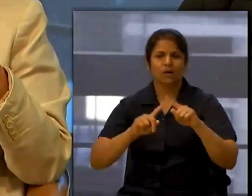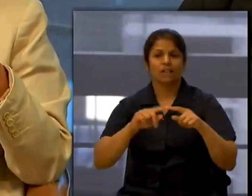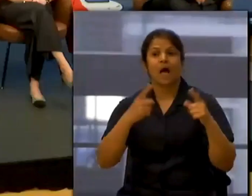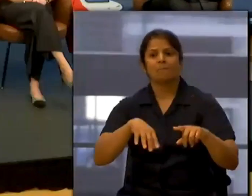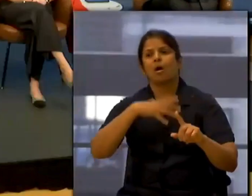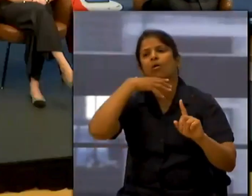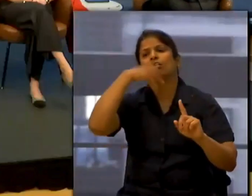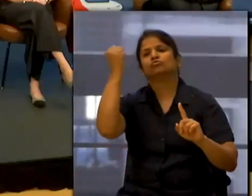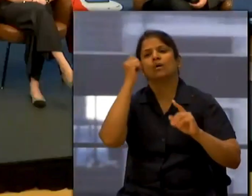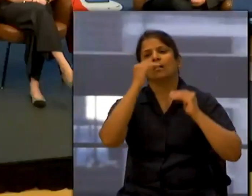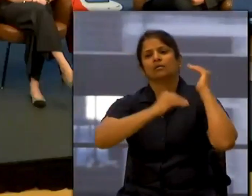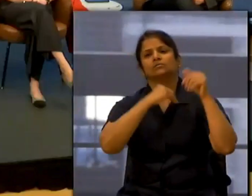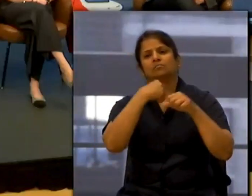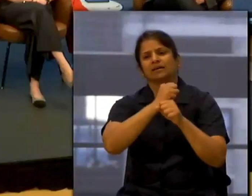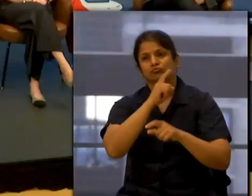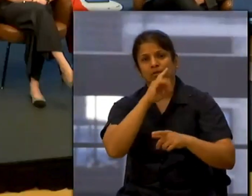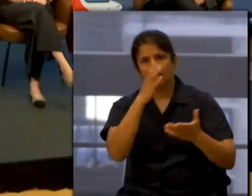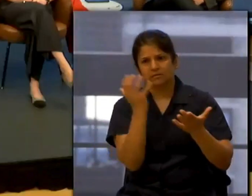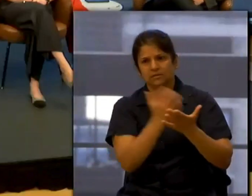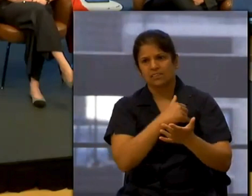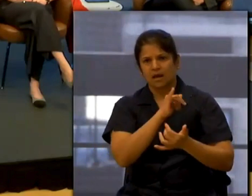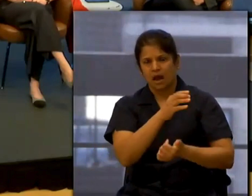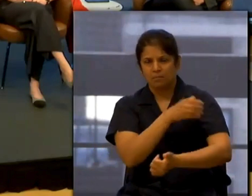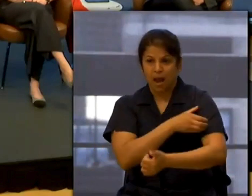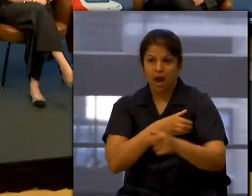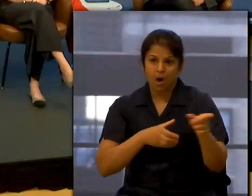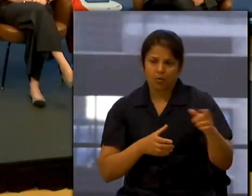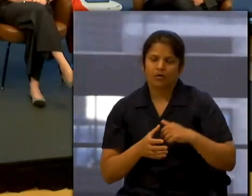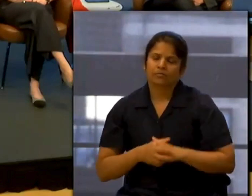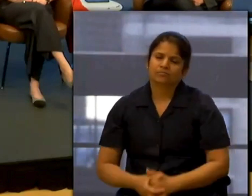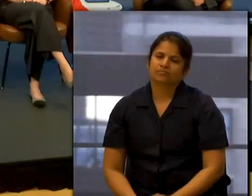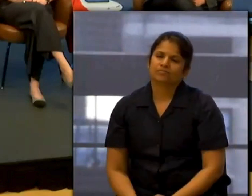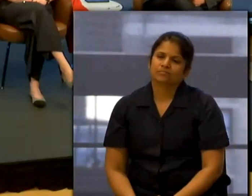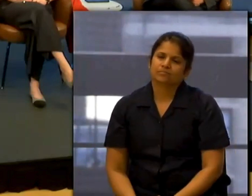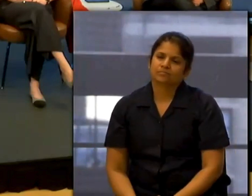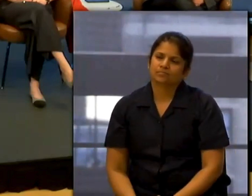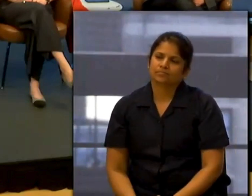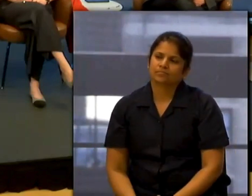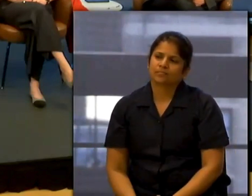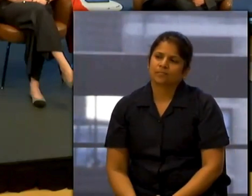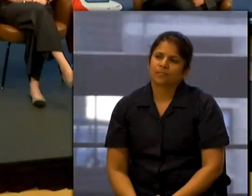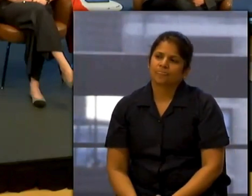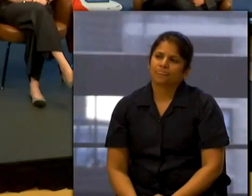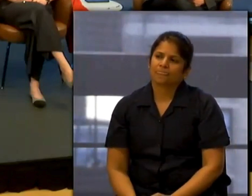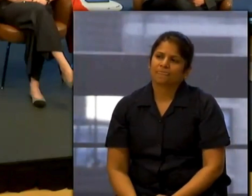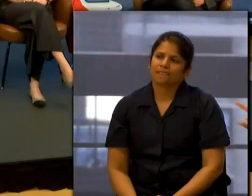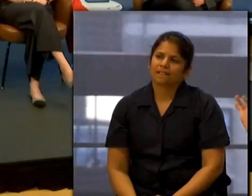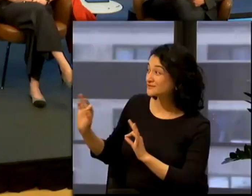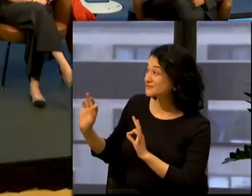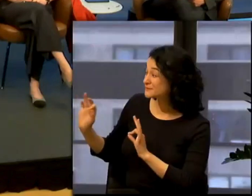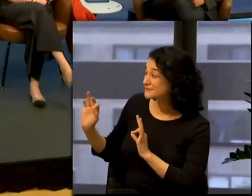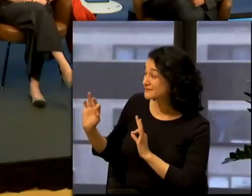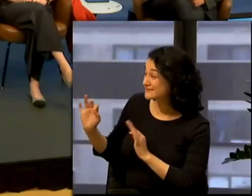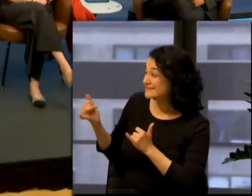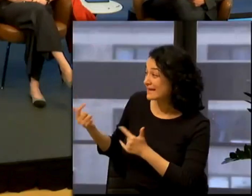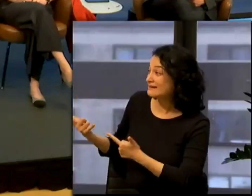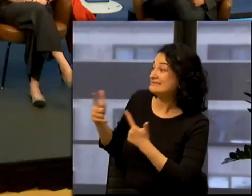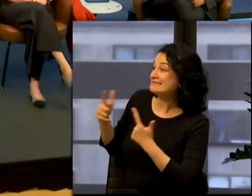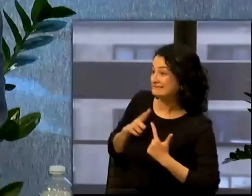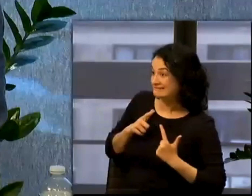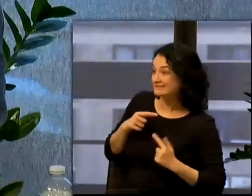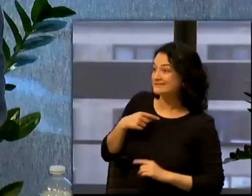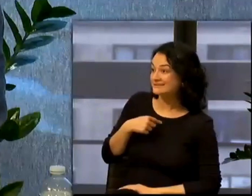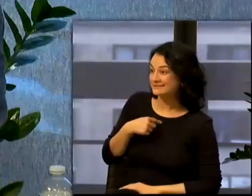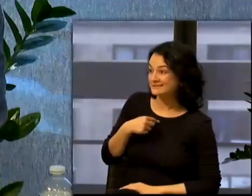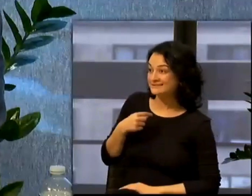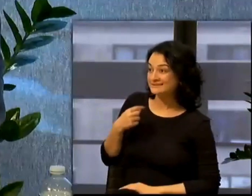you. Didier, last word to you. Galila gave me the perfect segue to one final thought that I had, which is maybe a homework